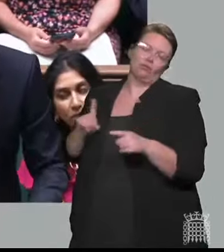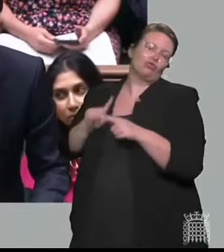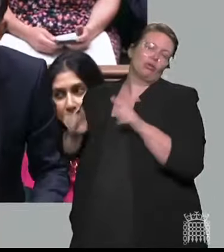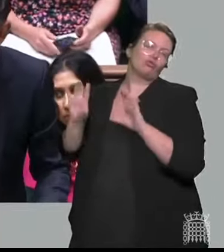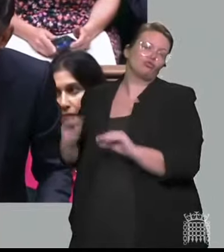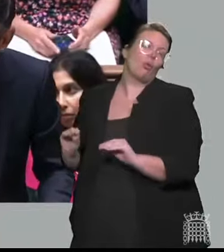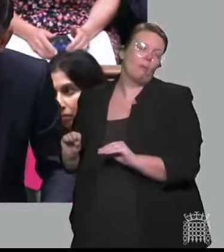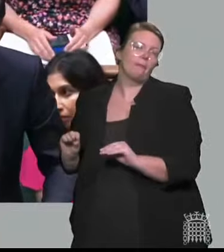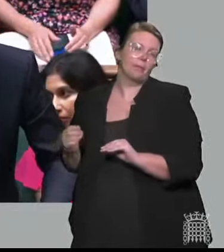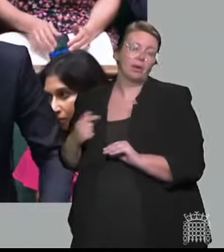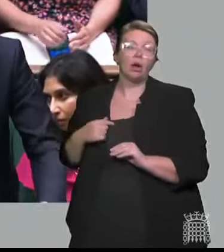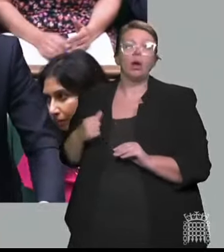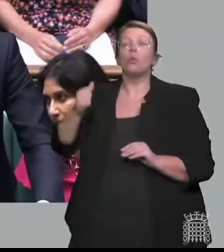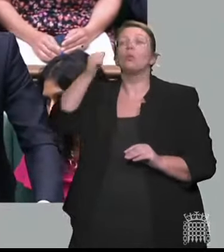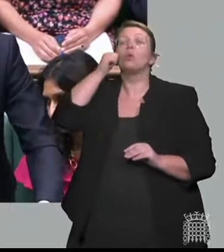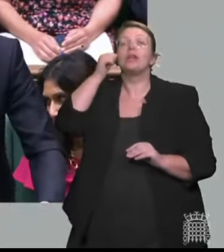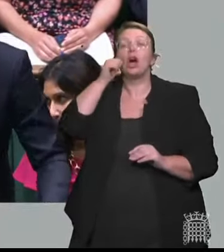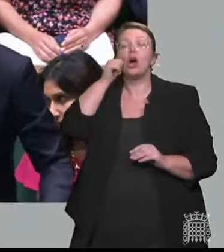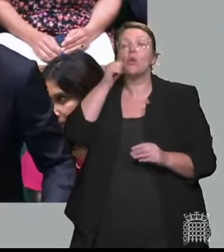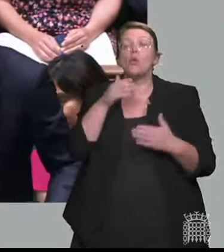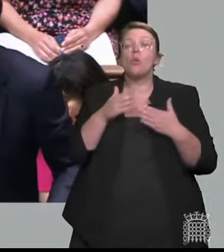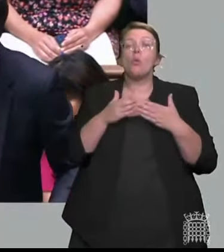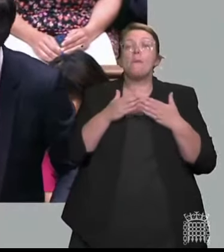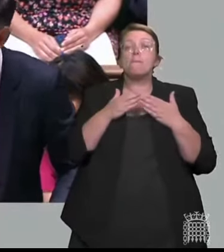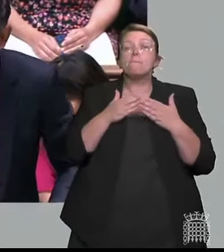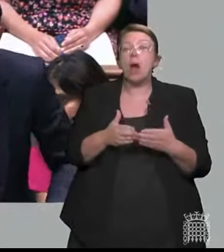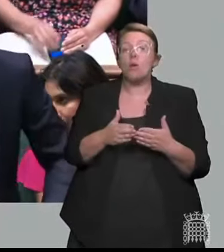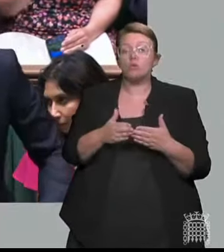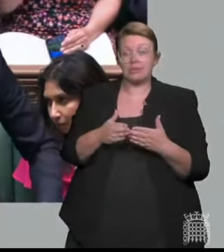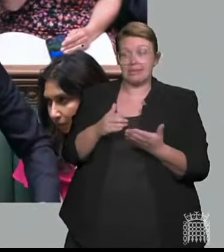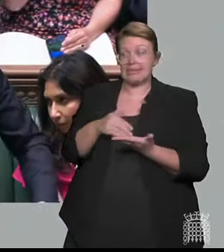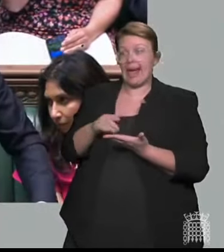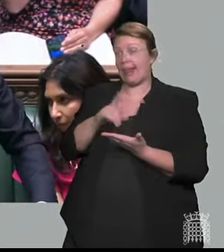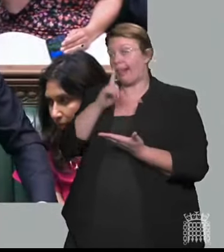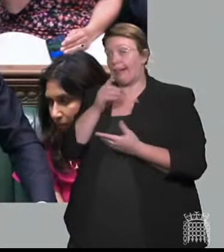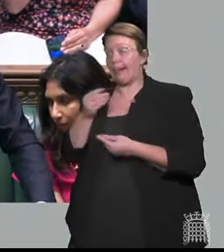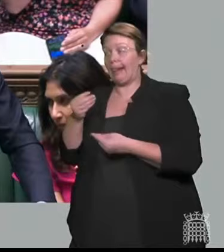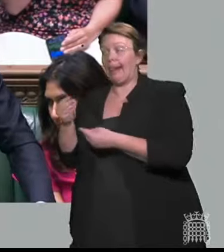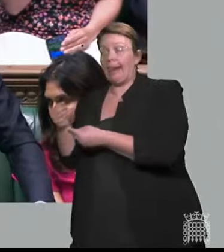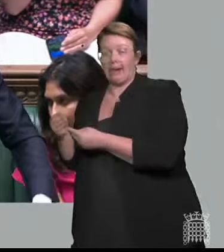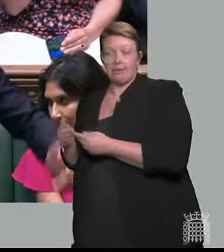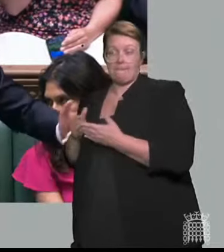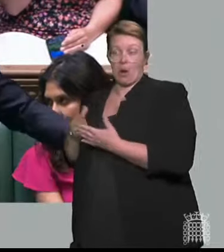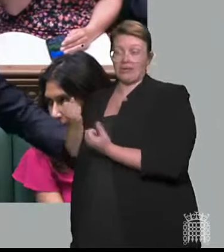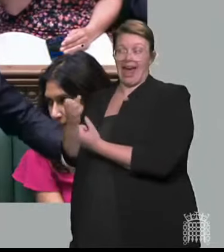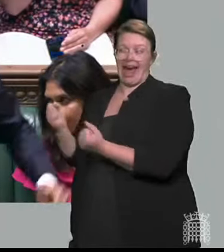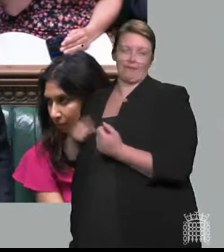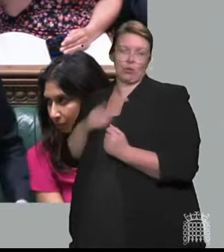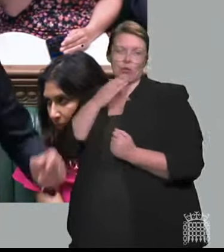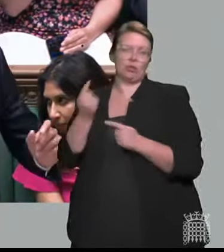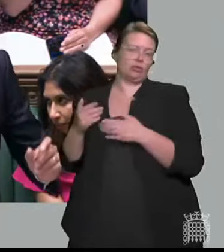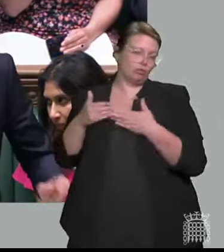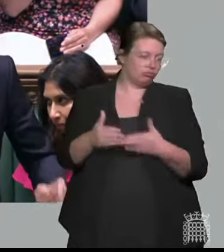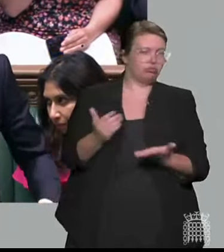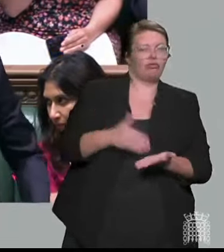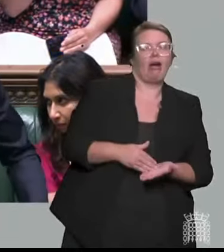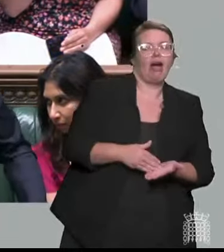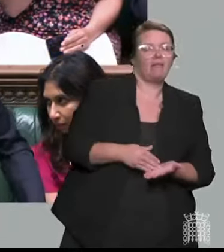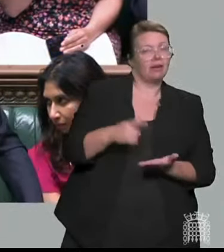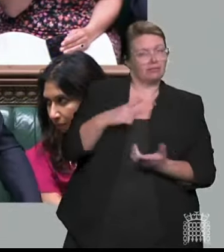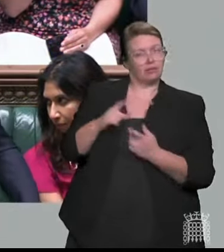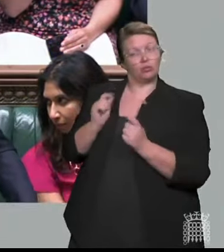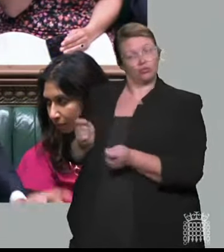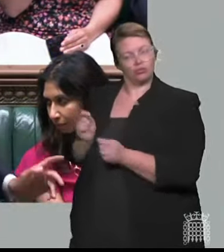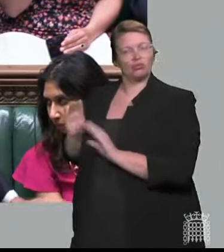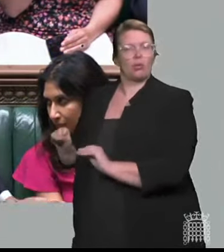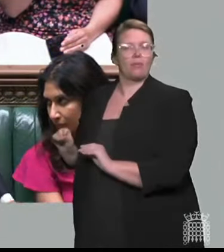small boats across parts of the European continent is a vital element of the smuggling gangs' tactics. And that's why, specifically,